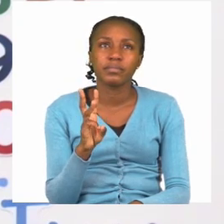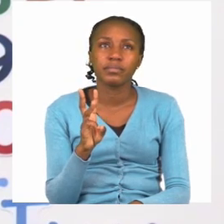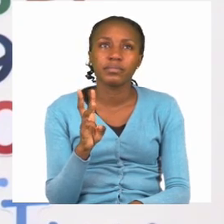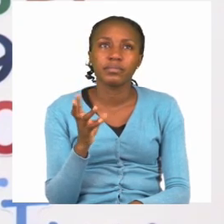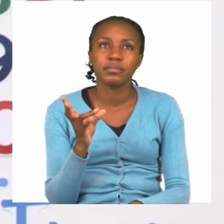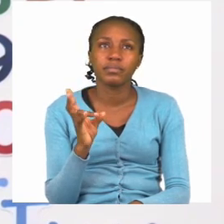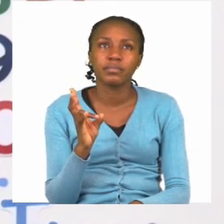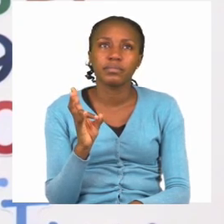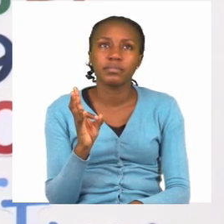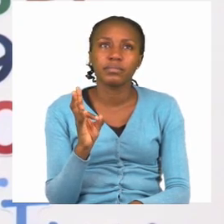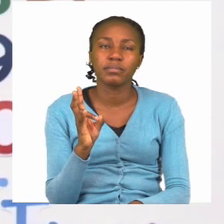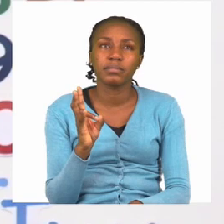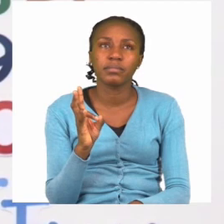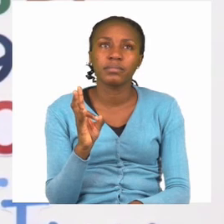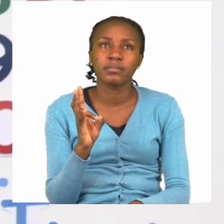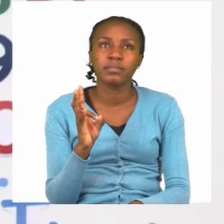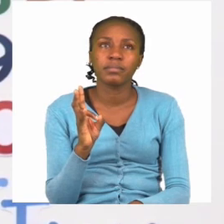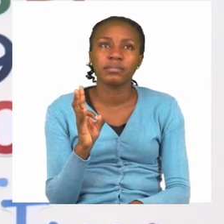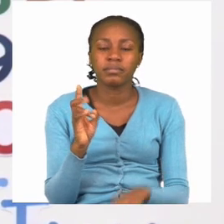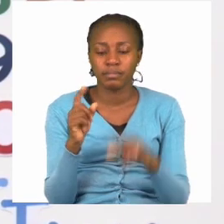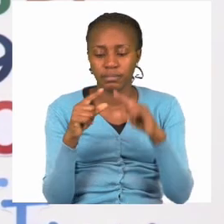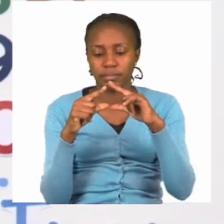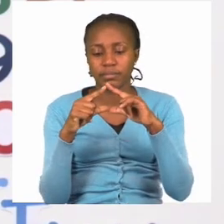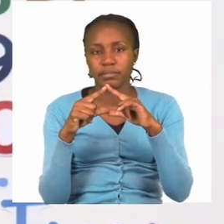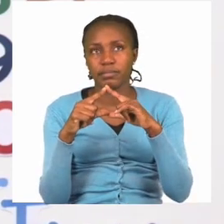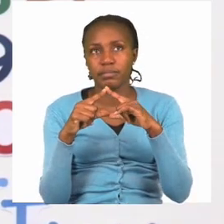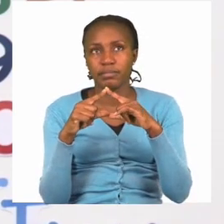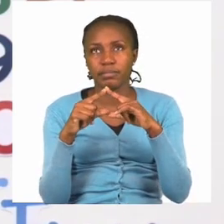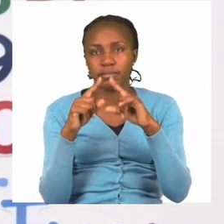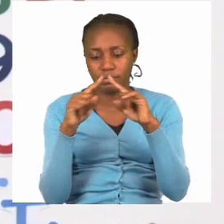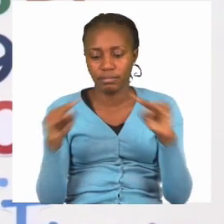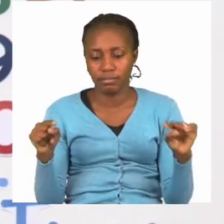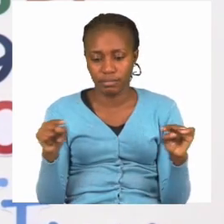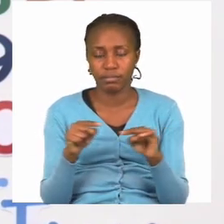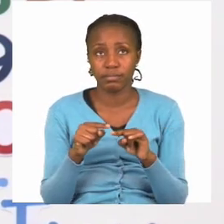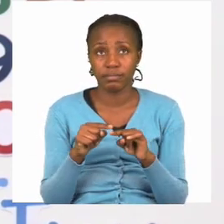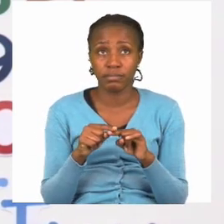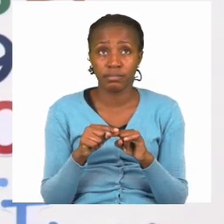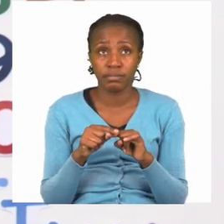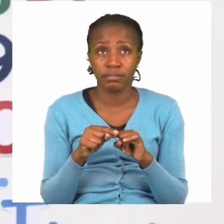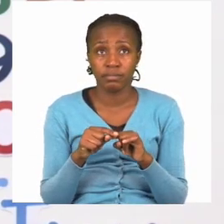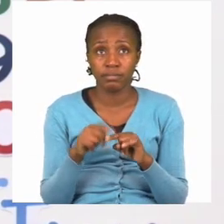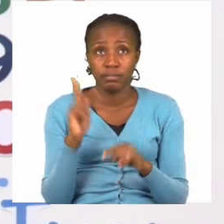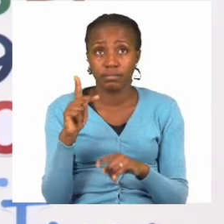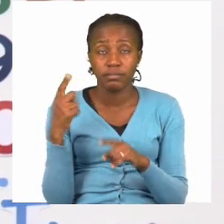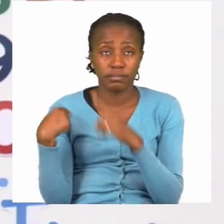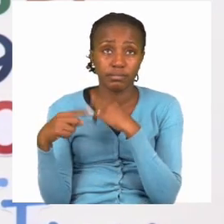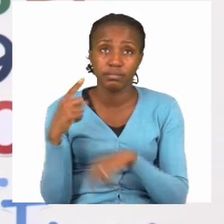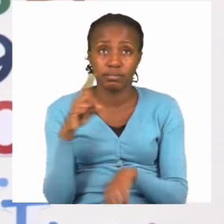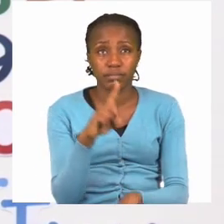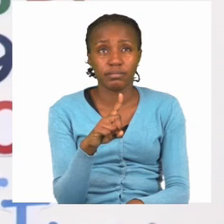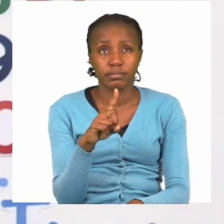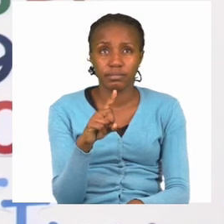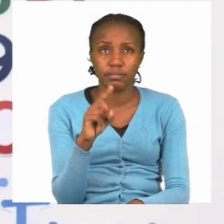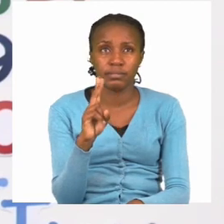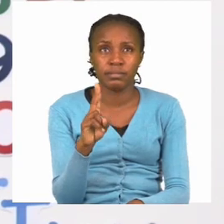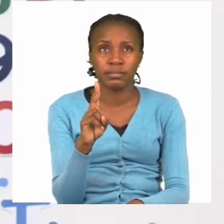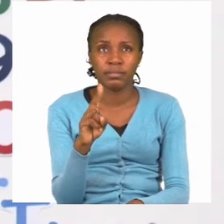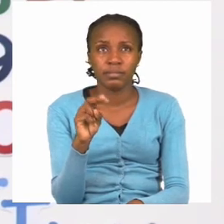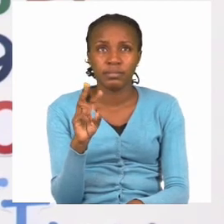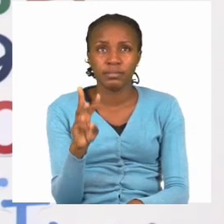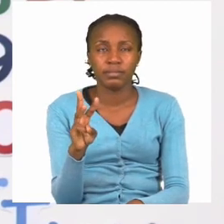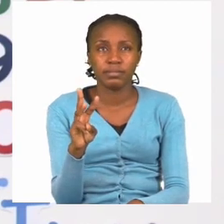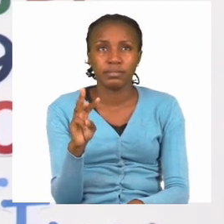6, 7 triangles. Do you want to count one more time? 1,